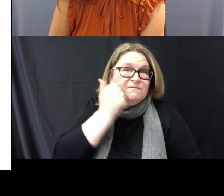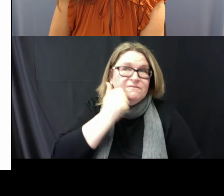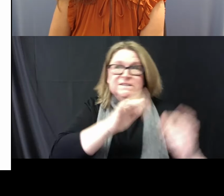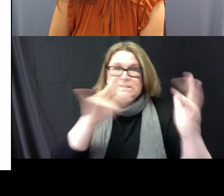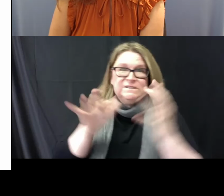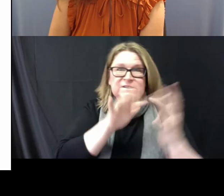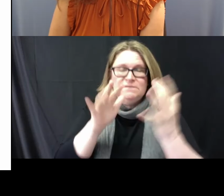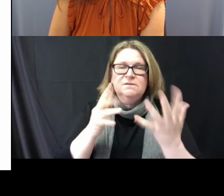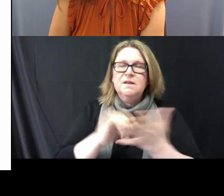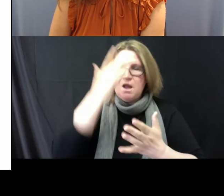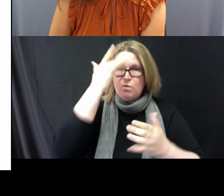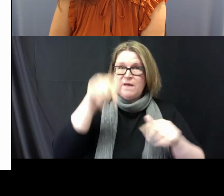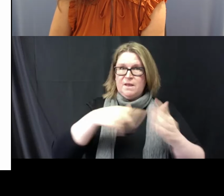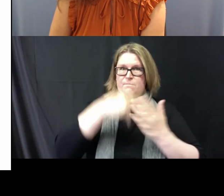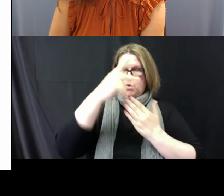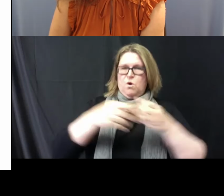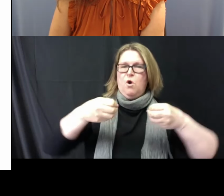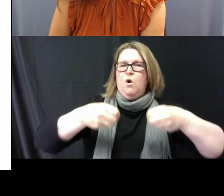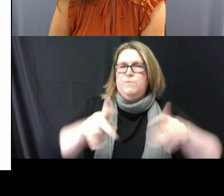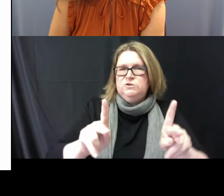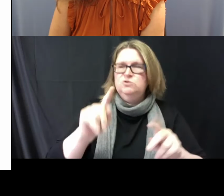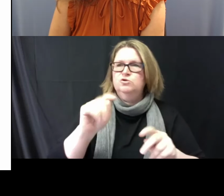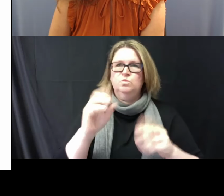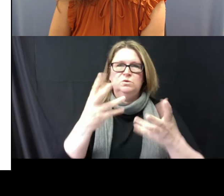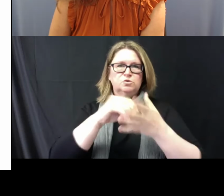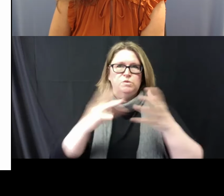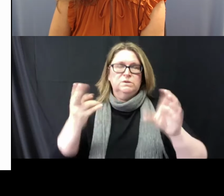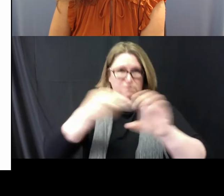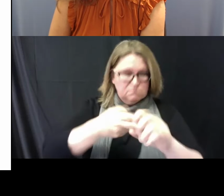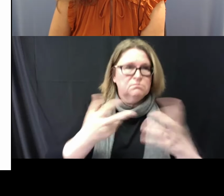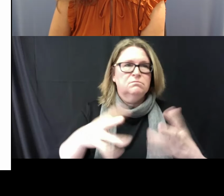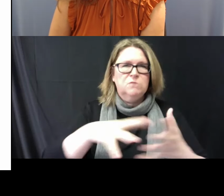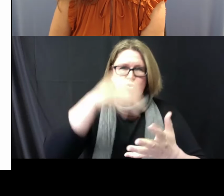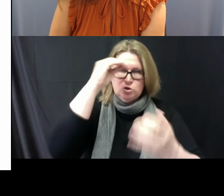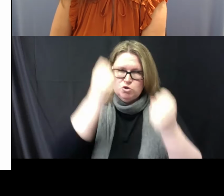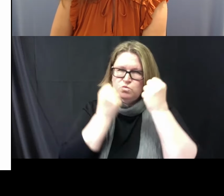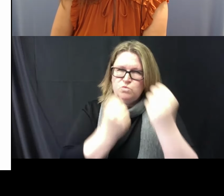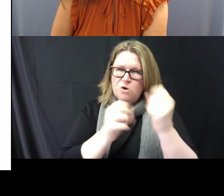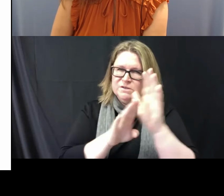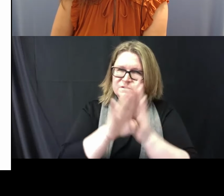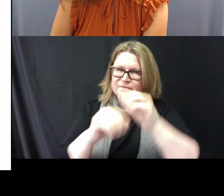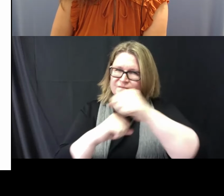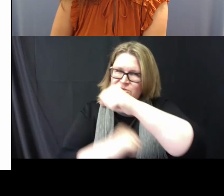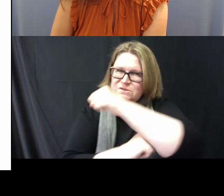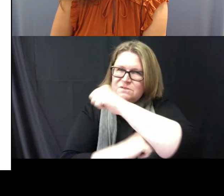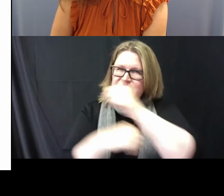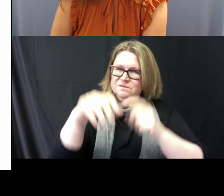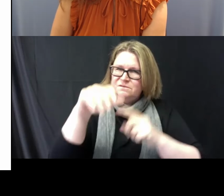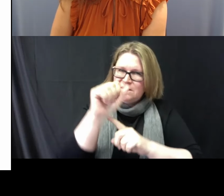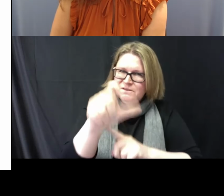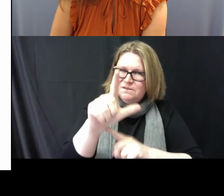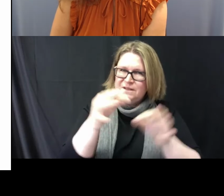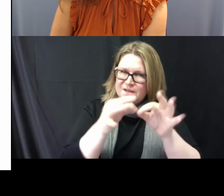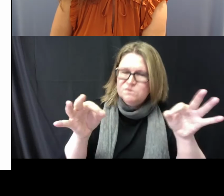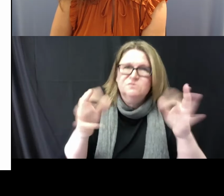it does take many years to become native-like, but this program is a great opportunity to get your foundation and have